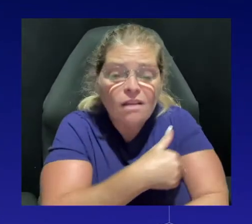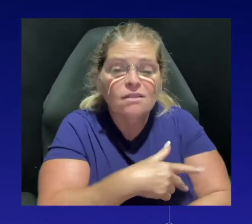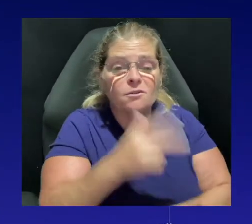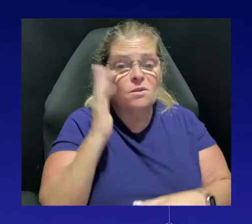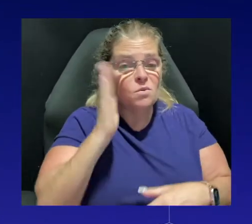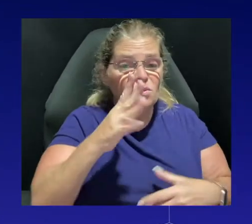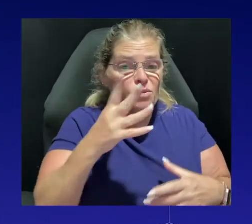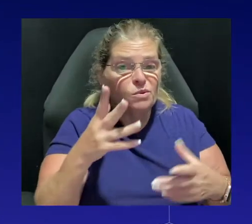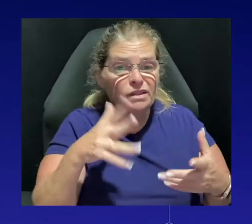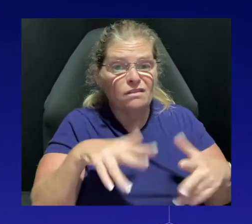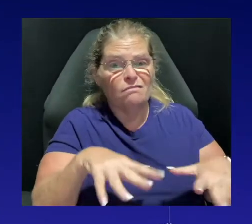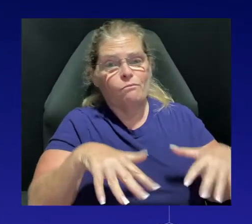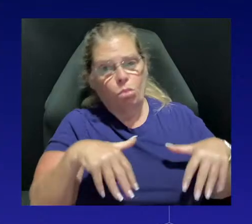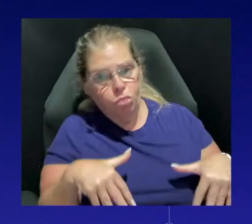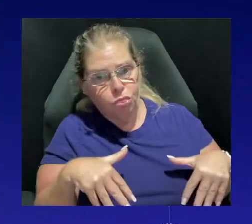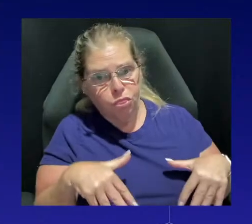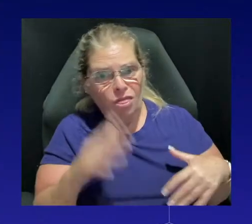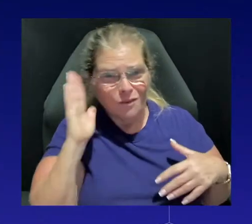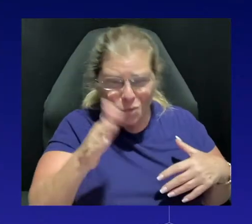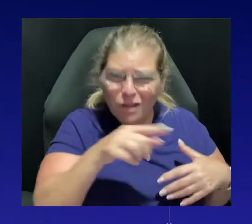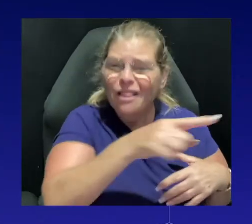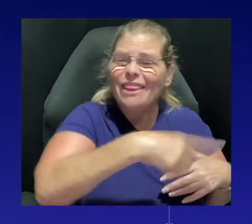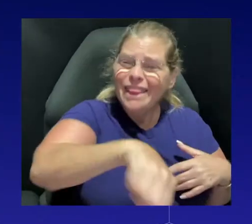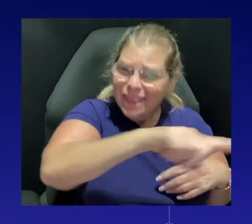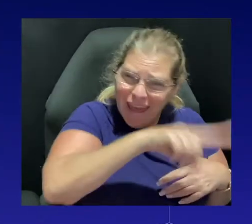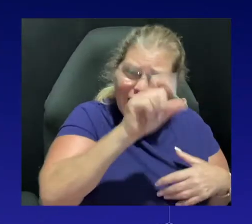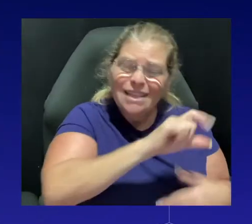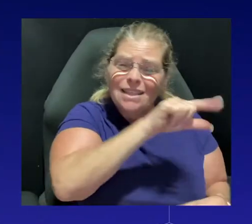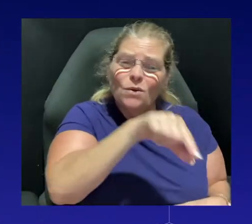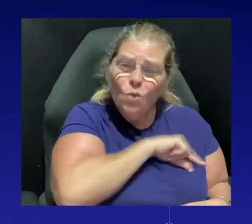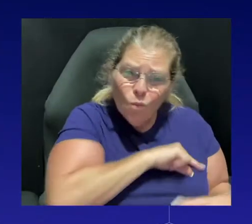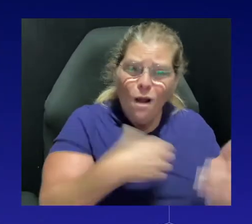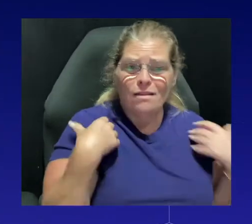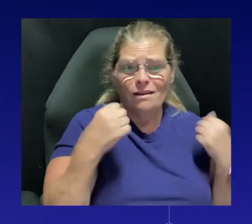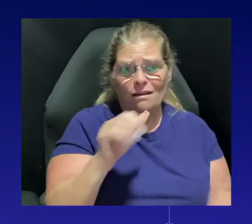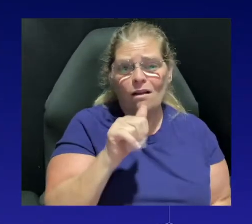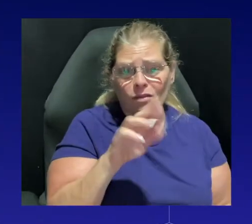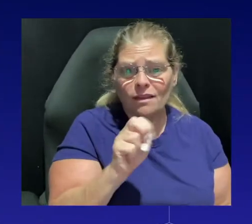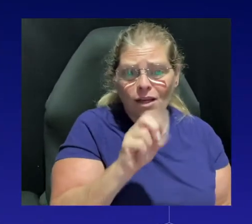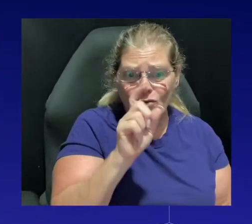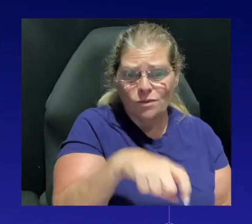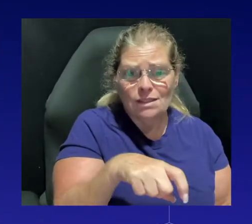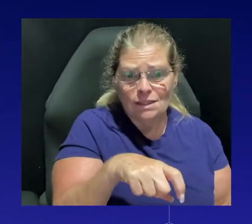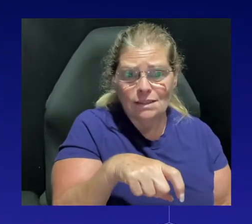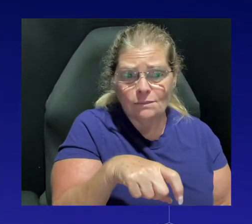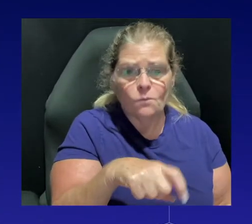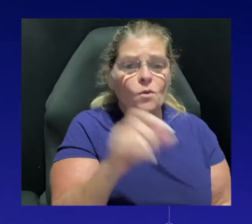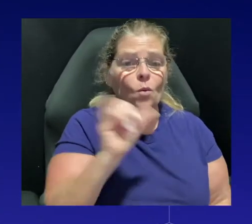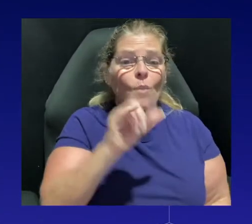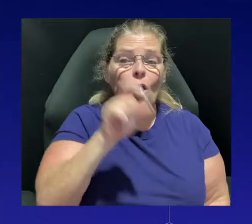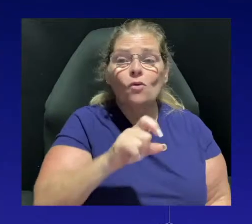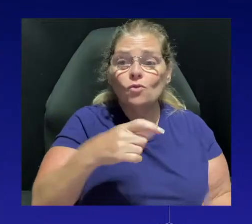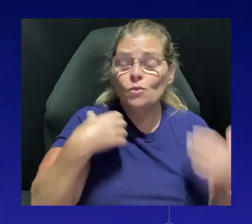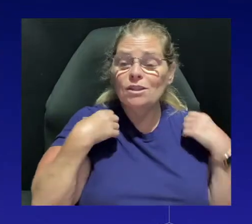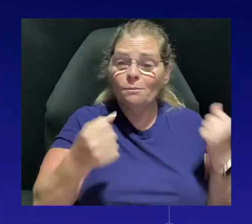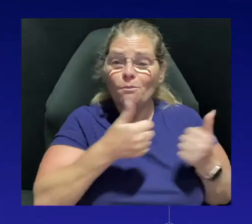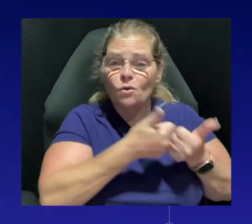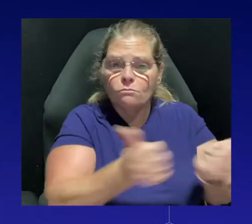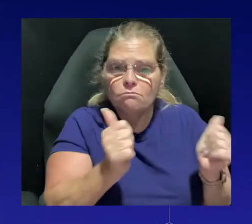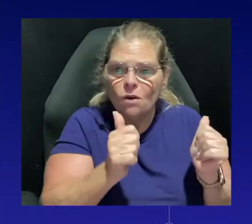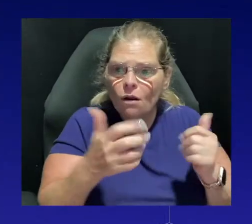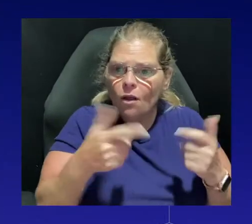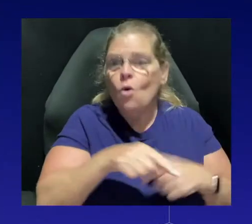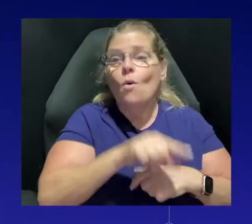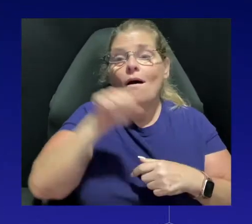community needs access to quality health care, as was mentioned earlier. But also we need healthy communities doing those